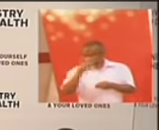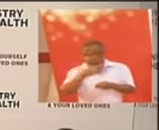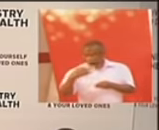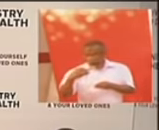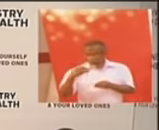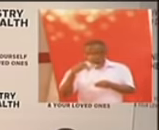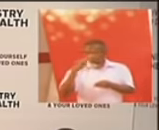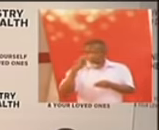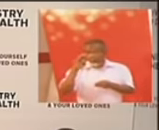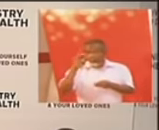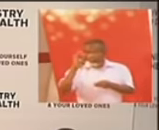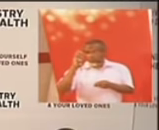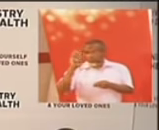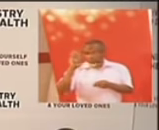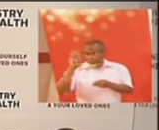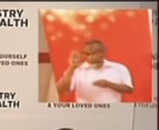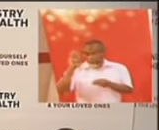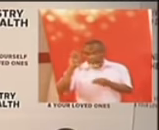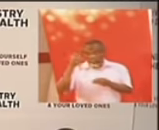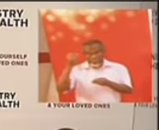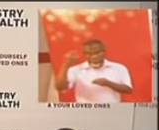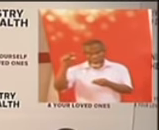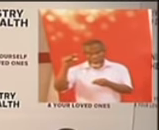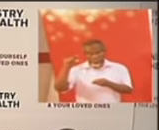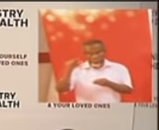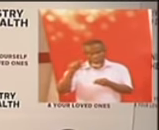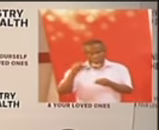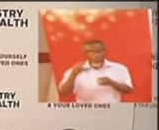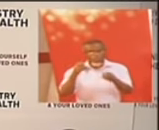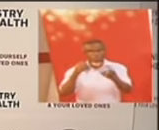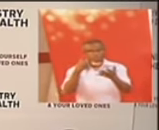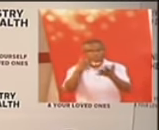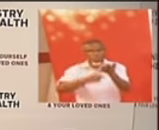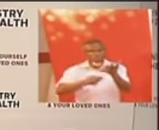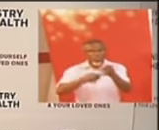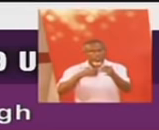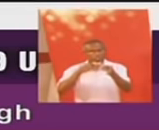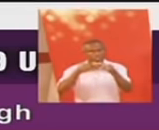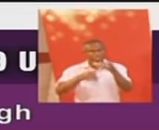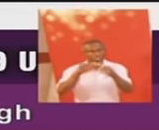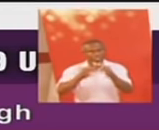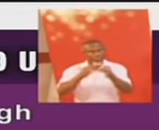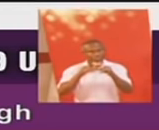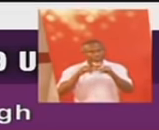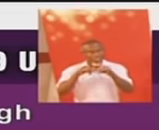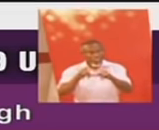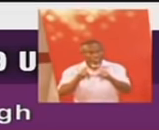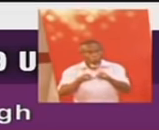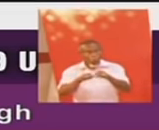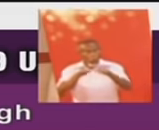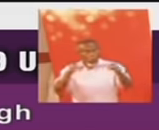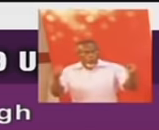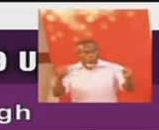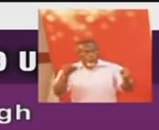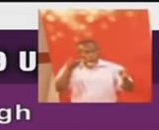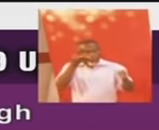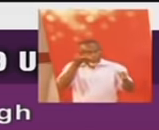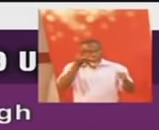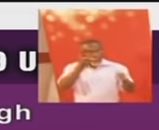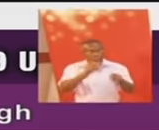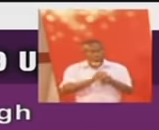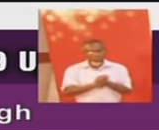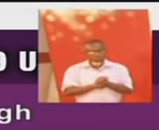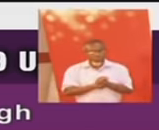country to stay open? And I just wanted to find out too, when it comes to confidence in the health